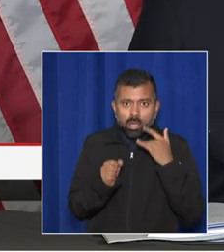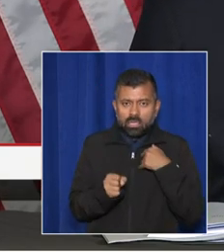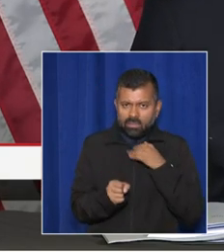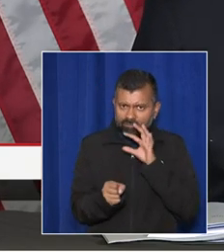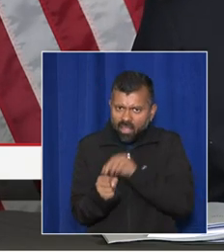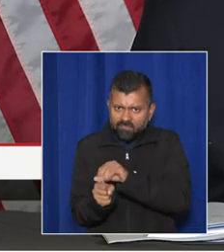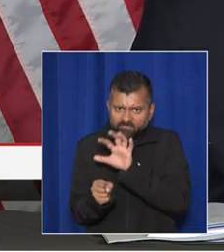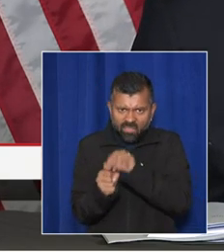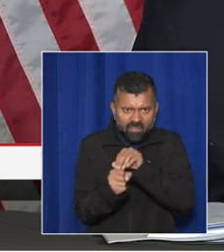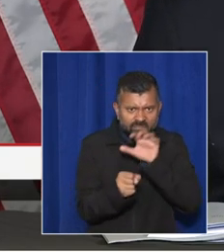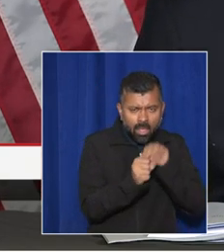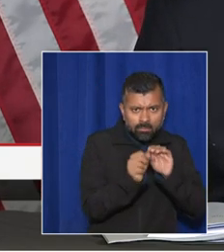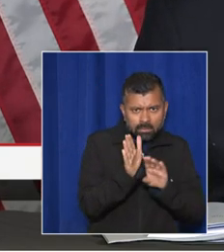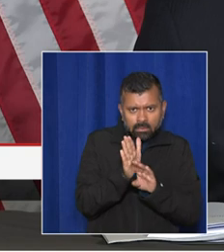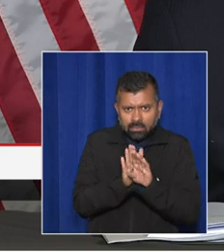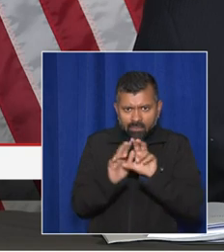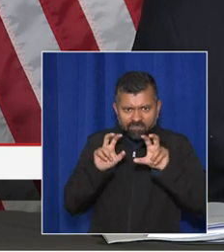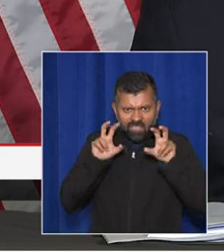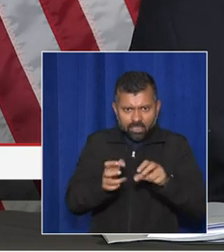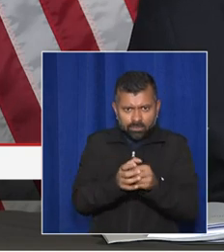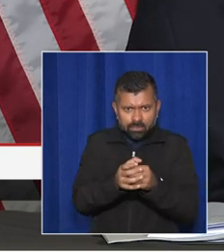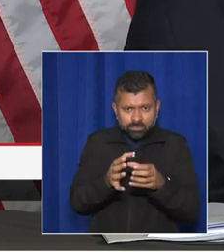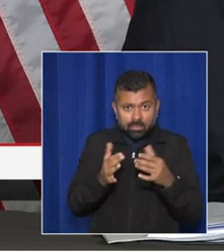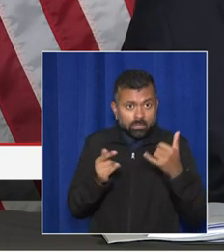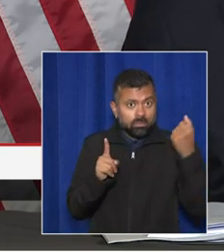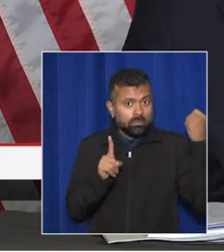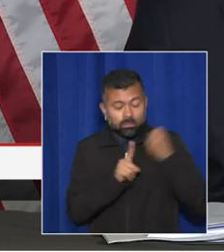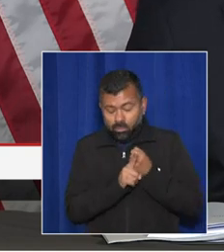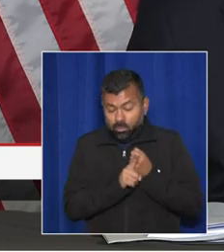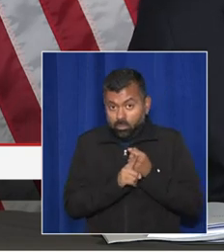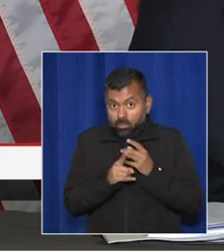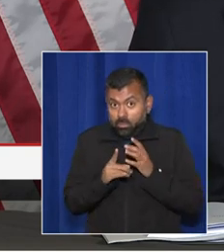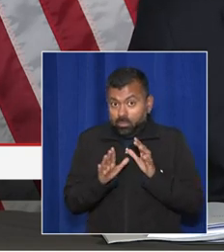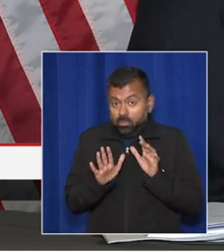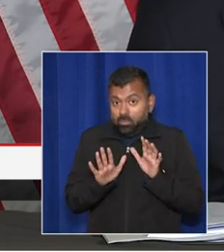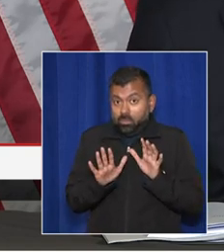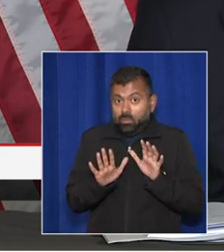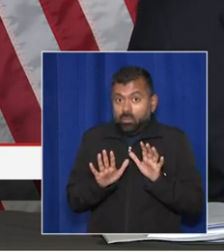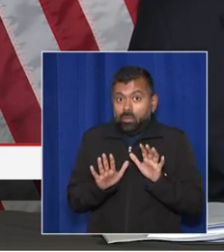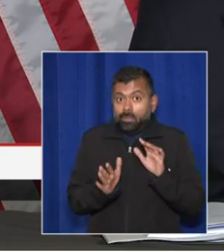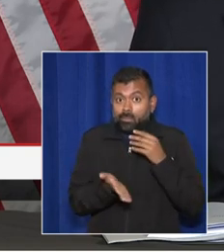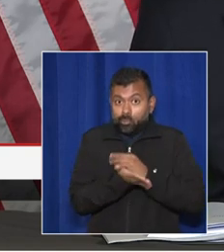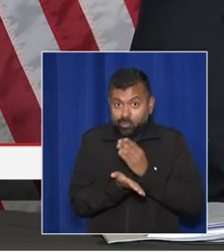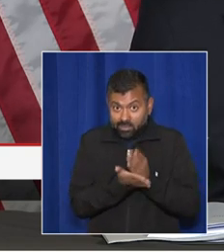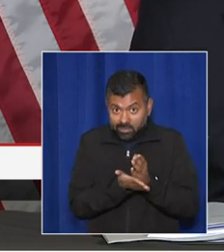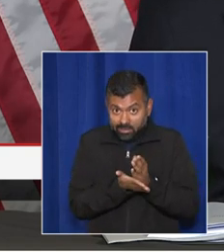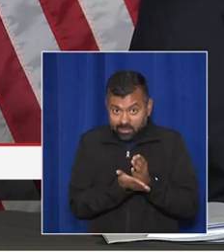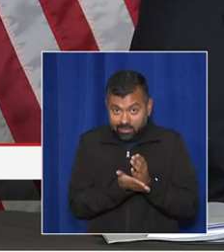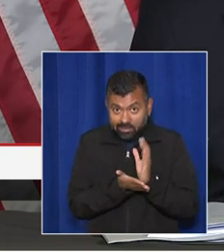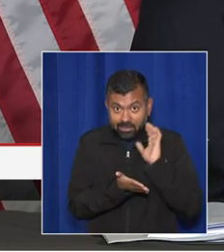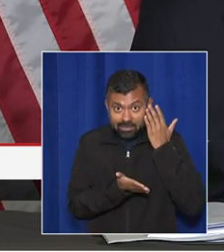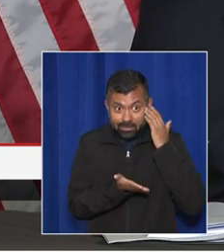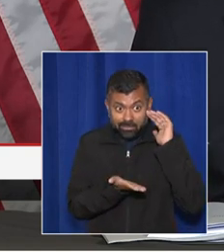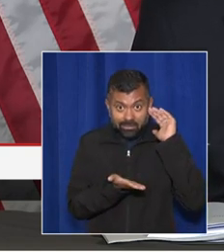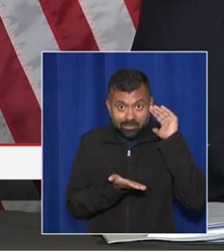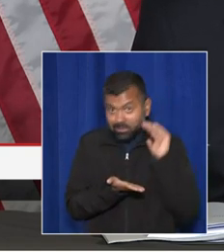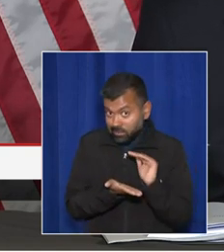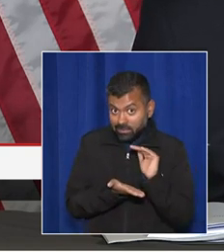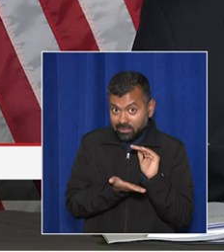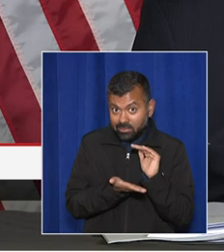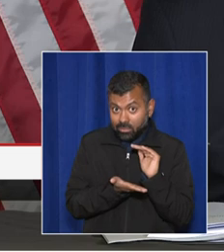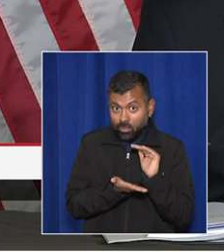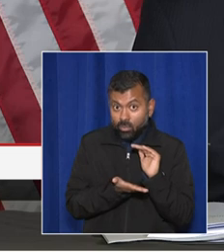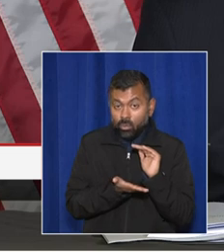into a budget season where our revenue is estimated to be down $5 billion, and we still have the threat